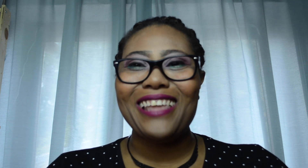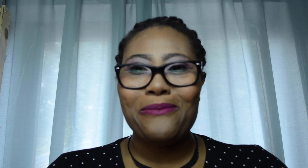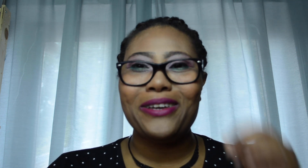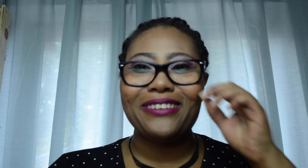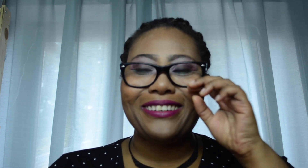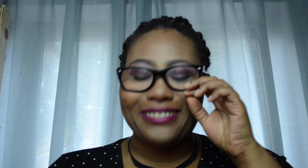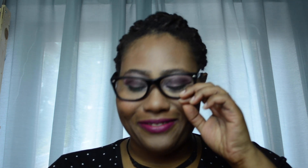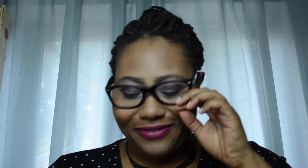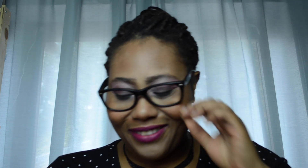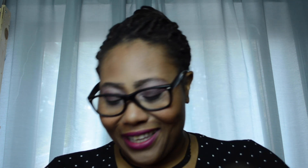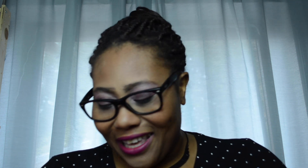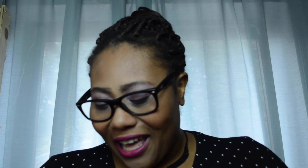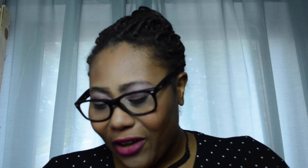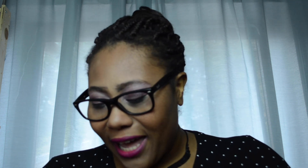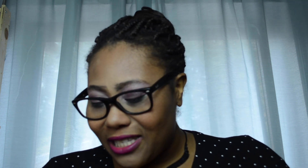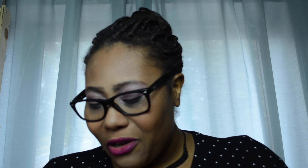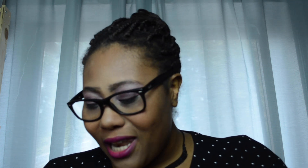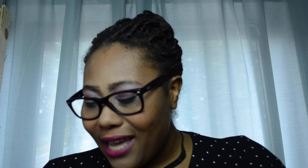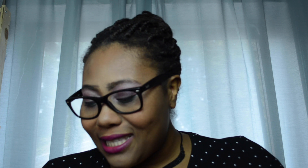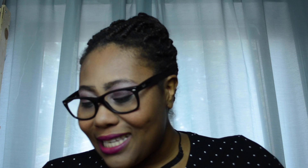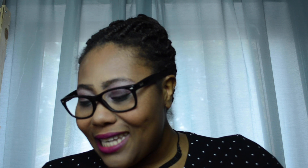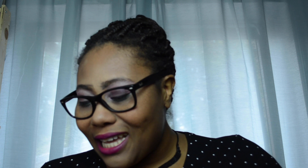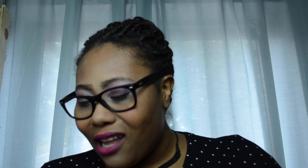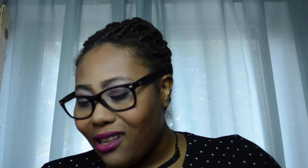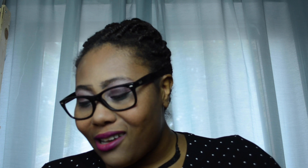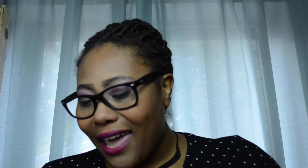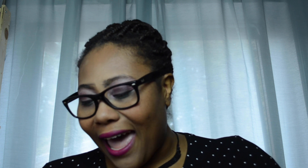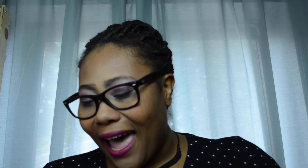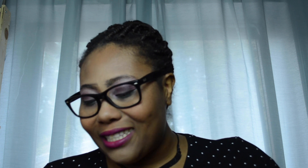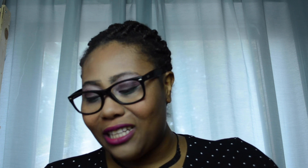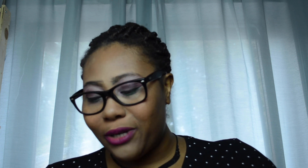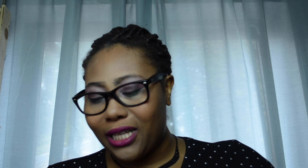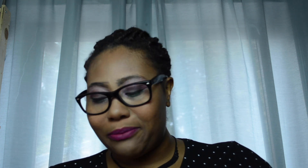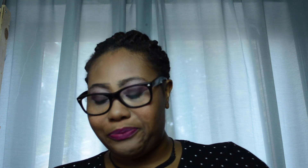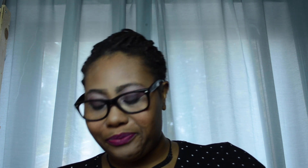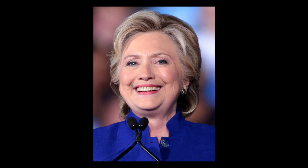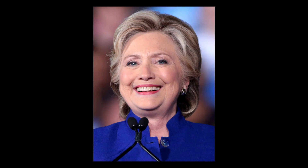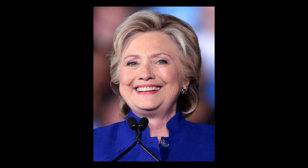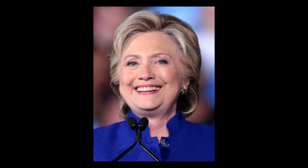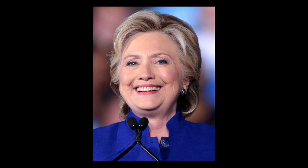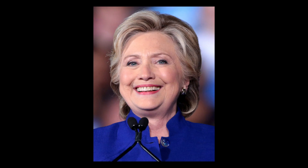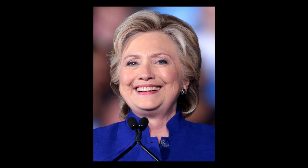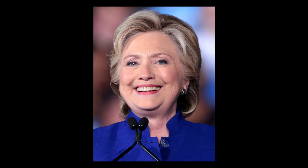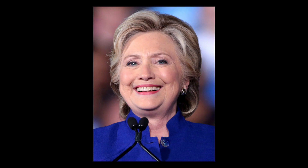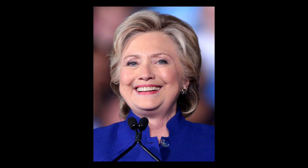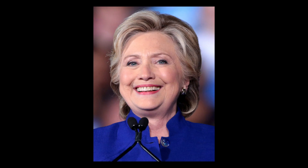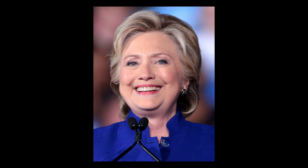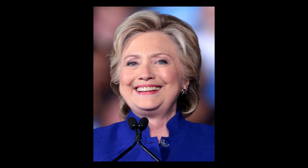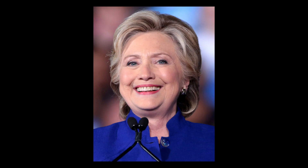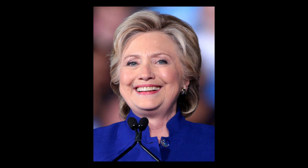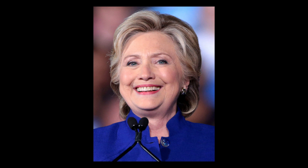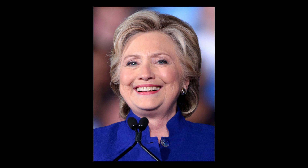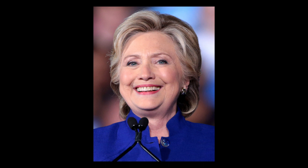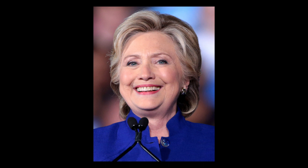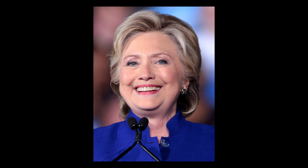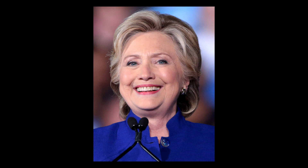look in that mirror. Okay, so next let's take a look at Hillary Clinton. So like I said, I'm not going to read